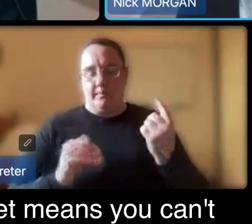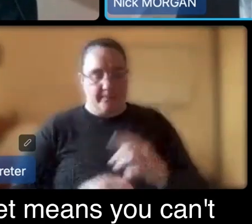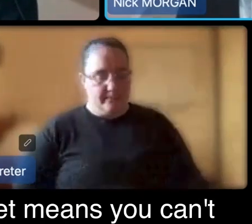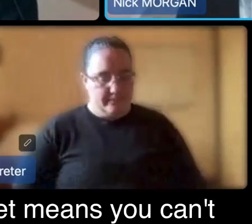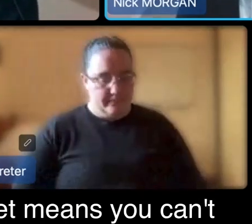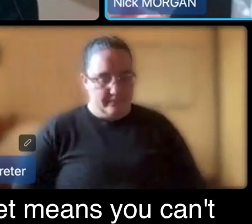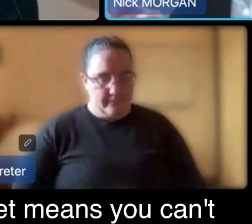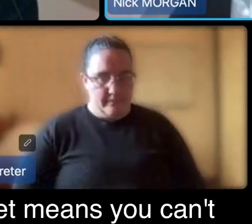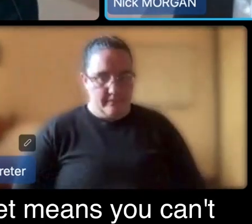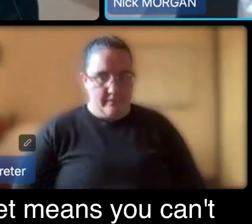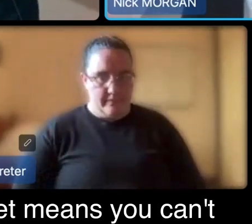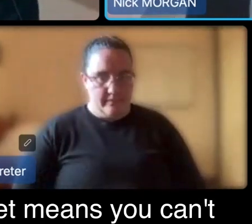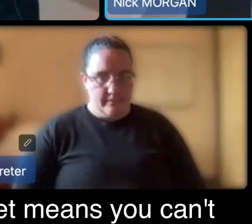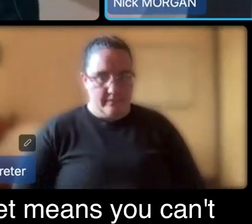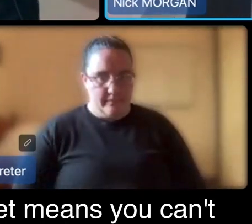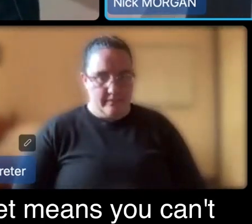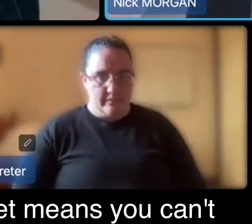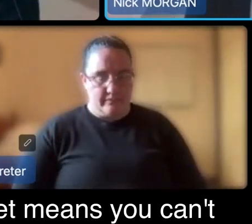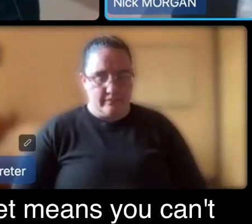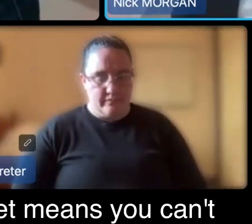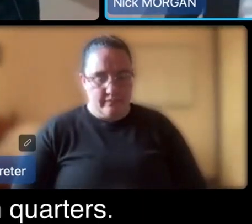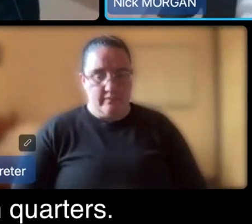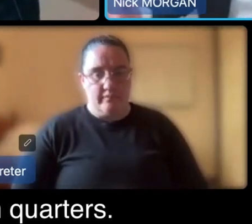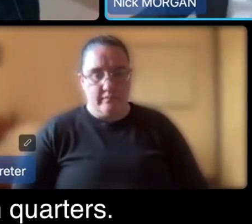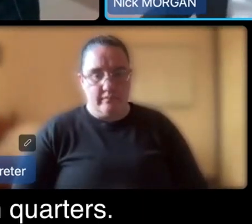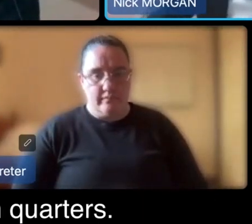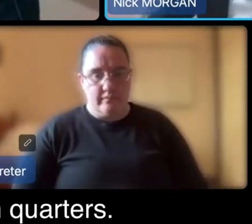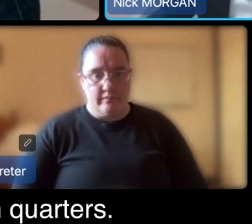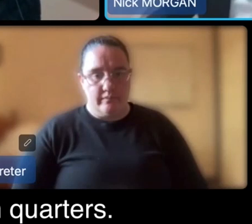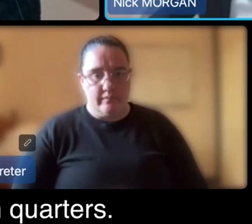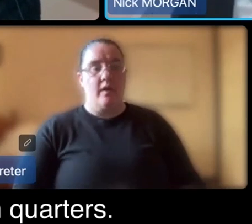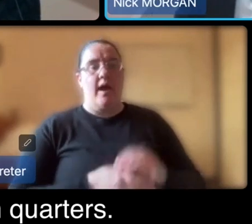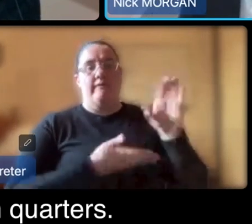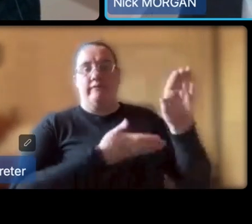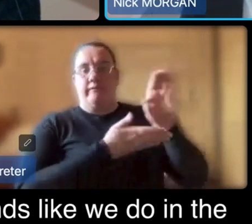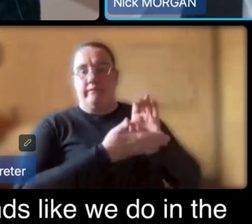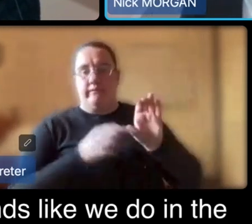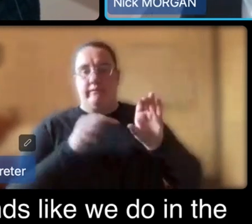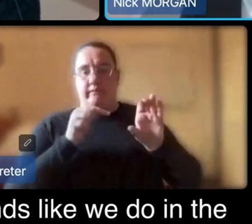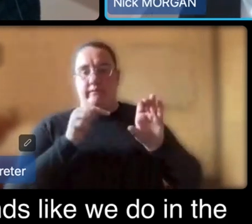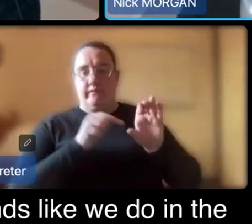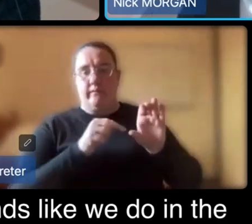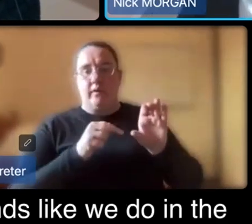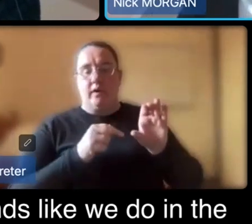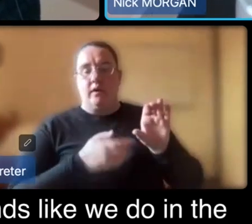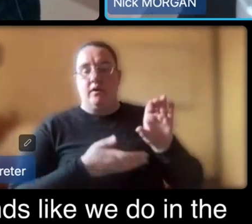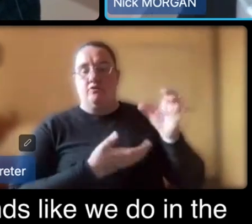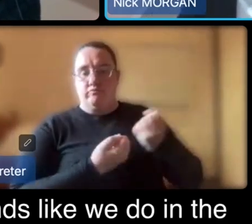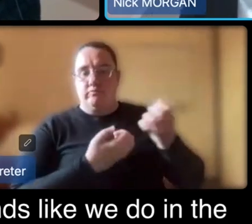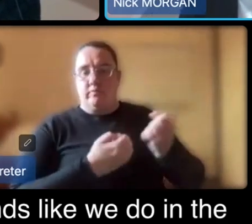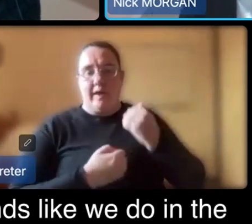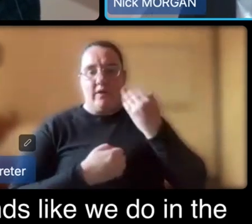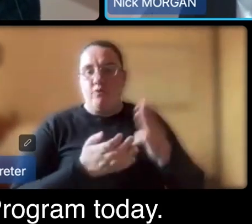that this idea of a quarterly budget means you don't save, but you can't really save between quarters. So we don't have